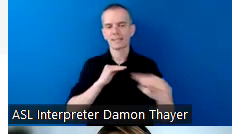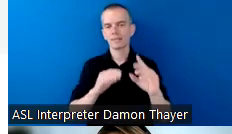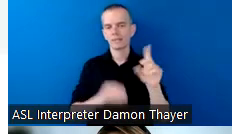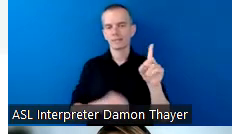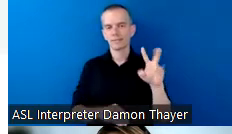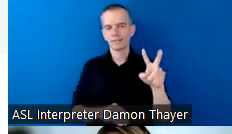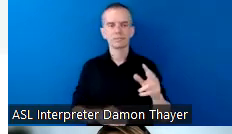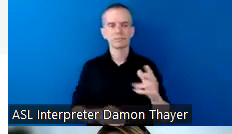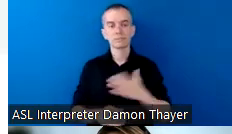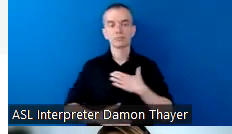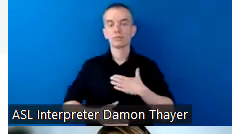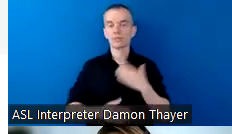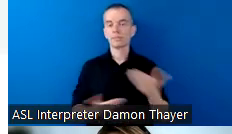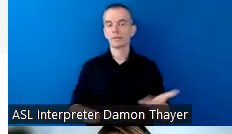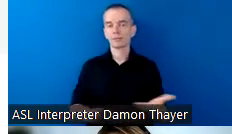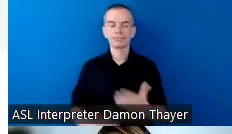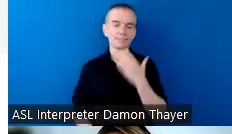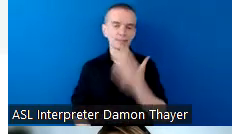to be here.